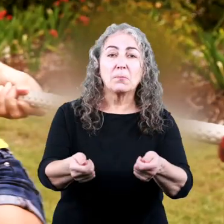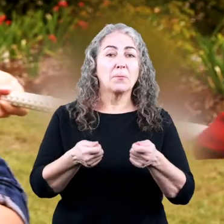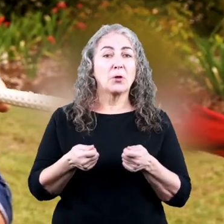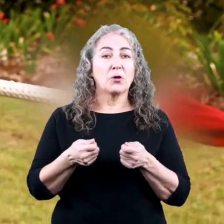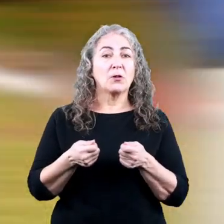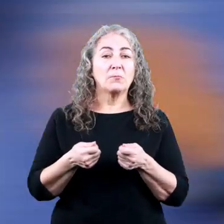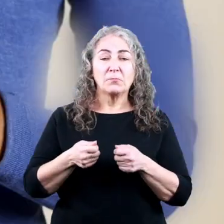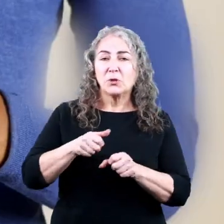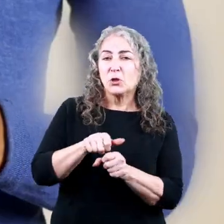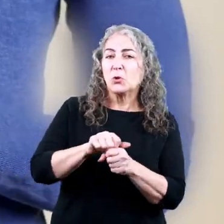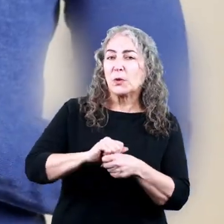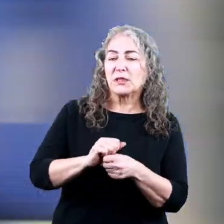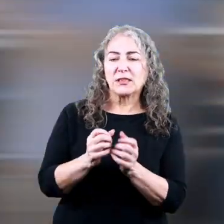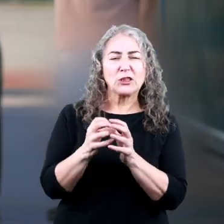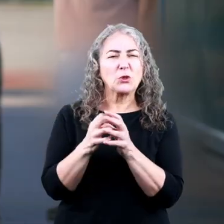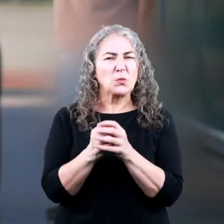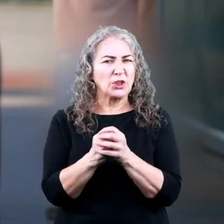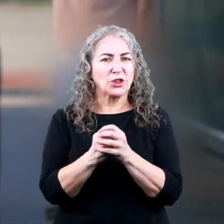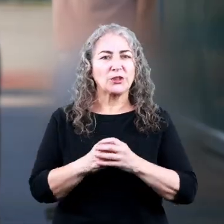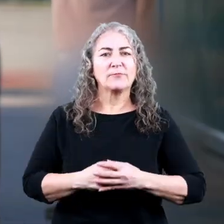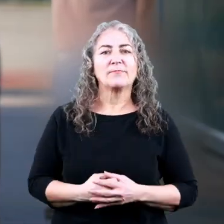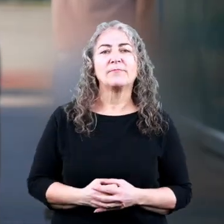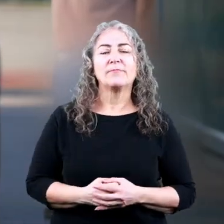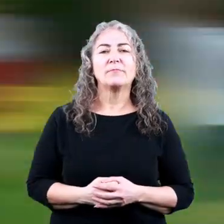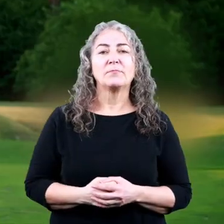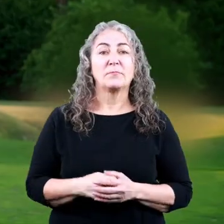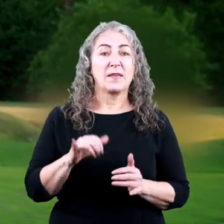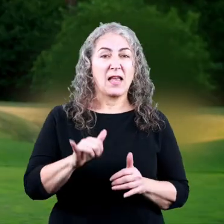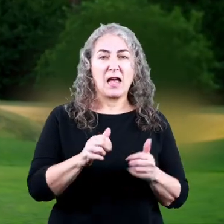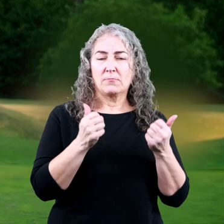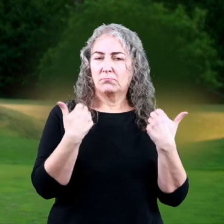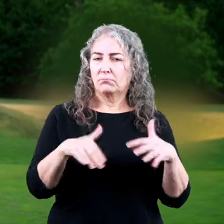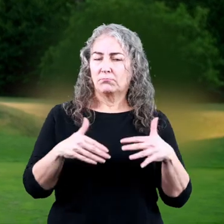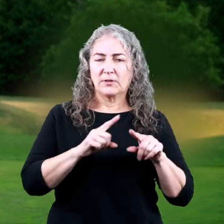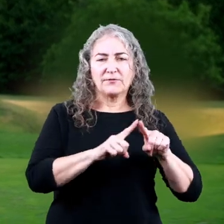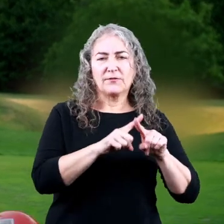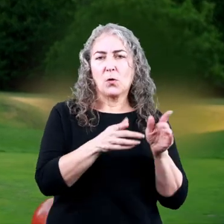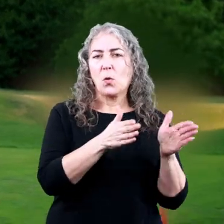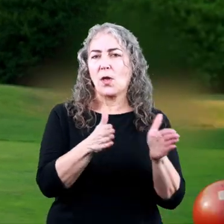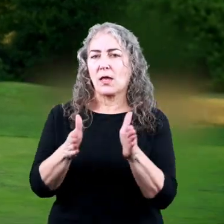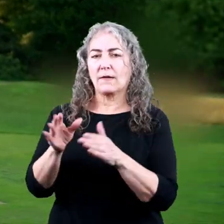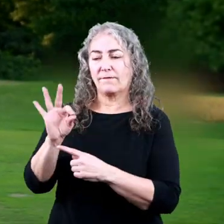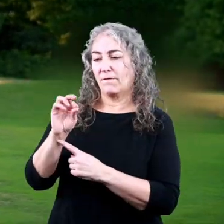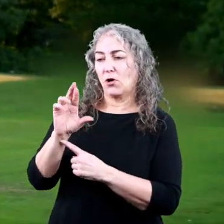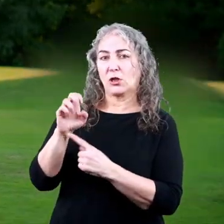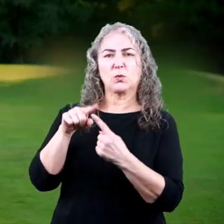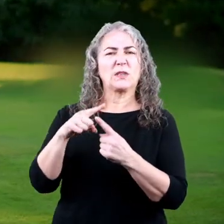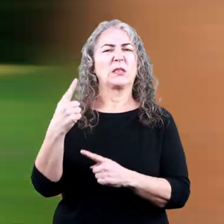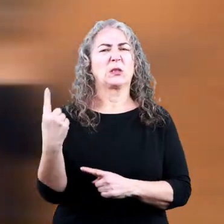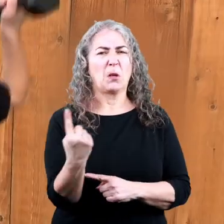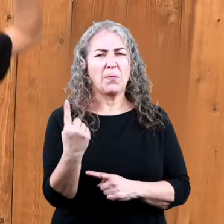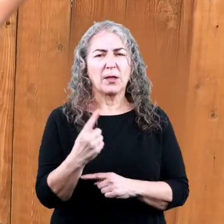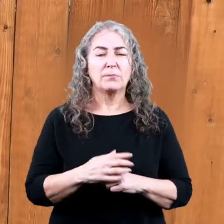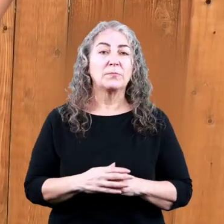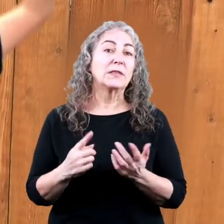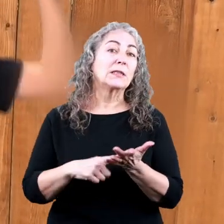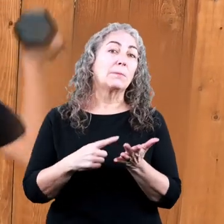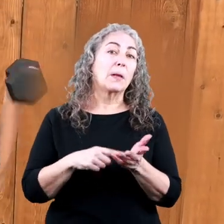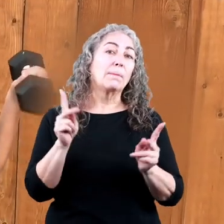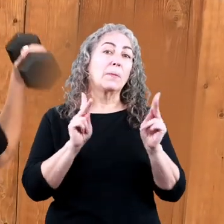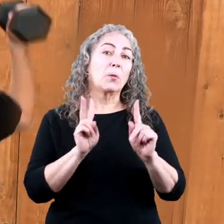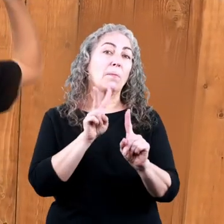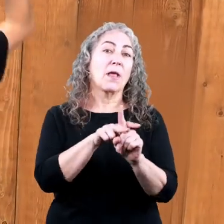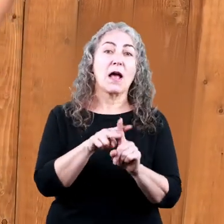pulling, twisting, and squeezing are all ways to apply force to something. Sometimes